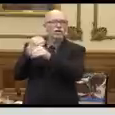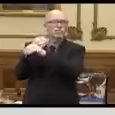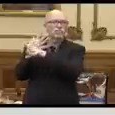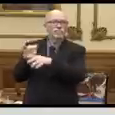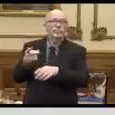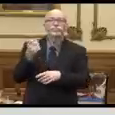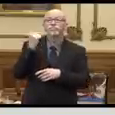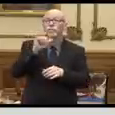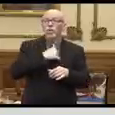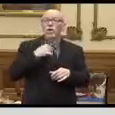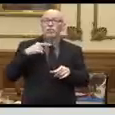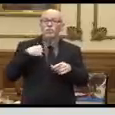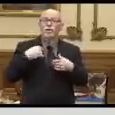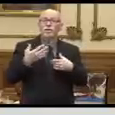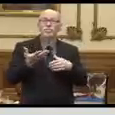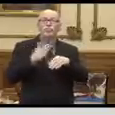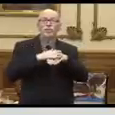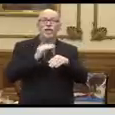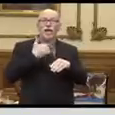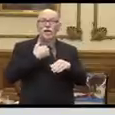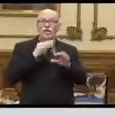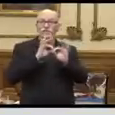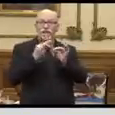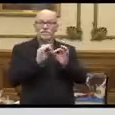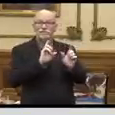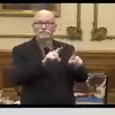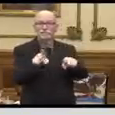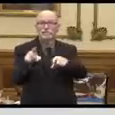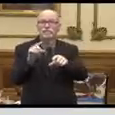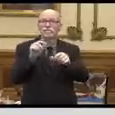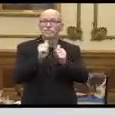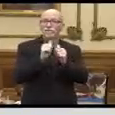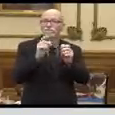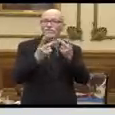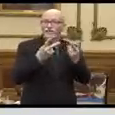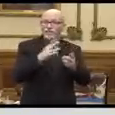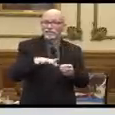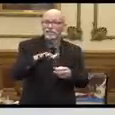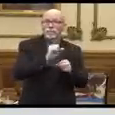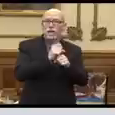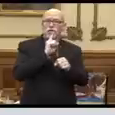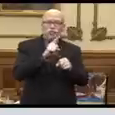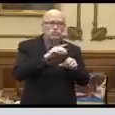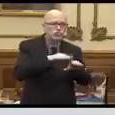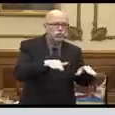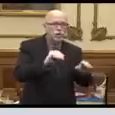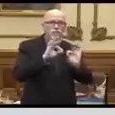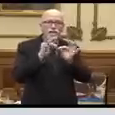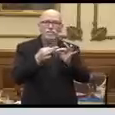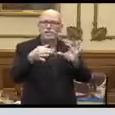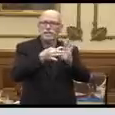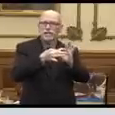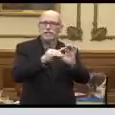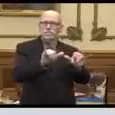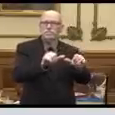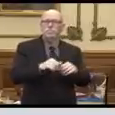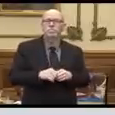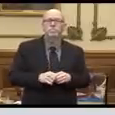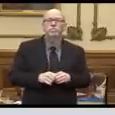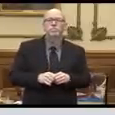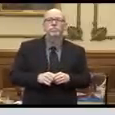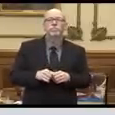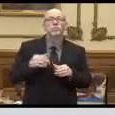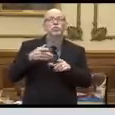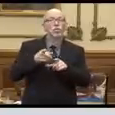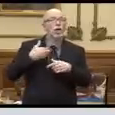we have increased the frequency of those visits with our families in order to help them and their children stay connected. Throughout this process, we